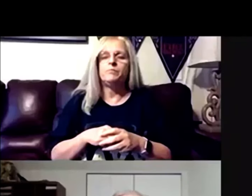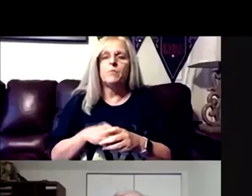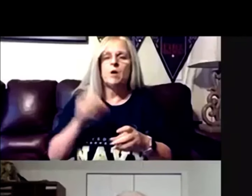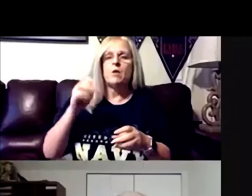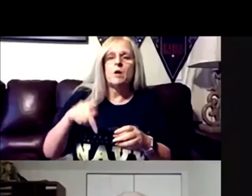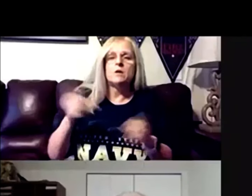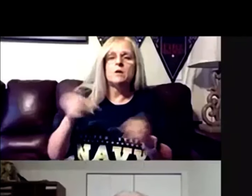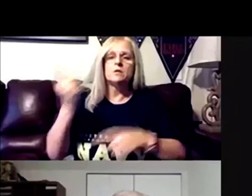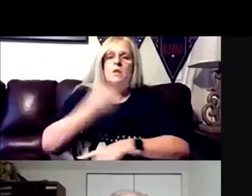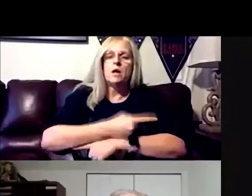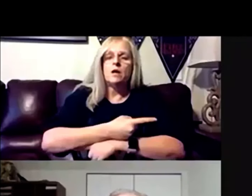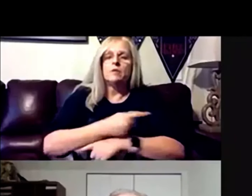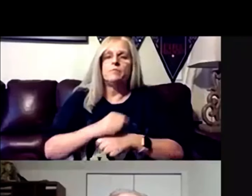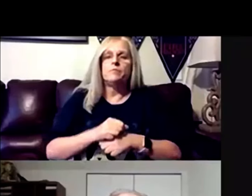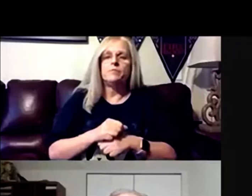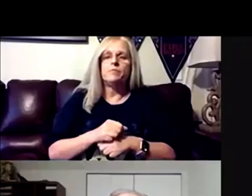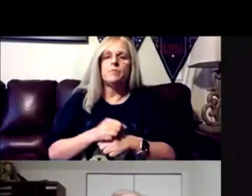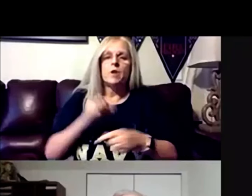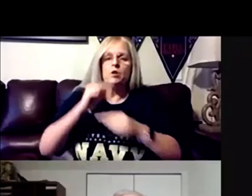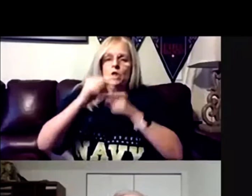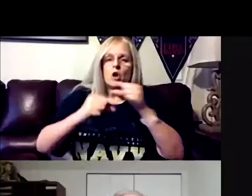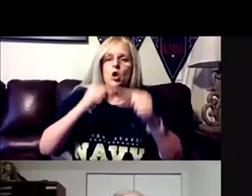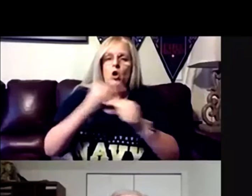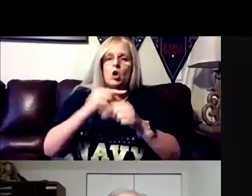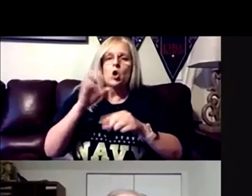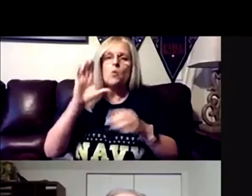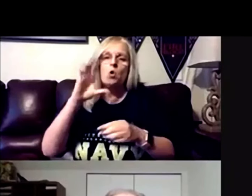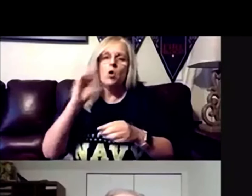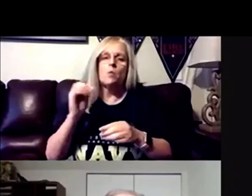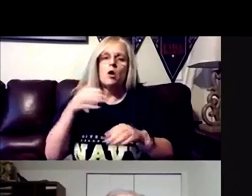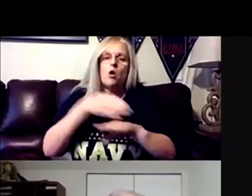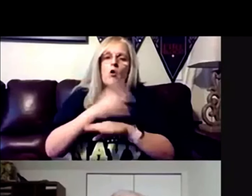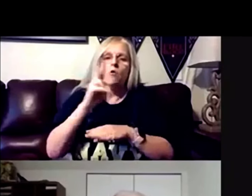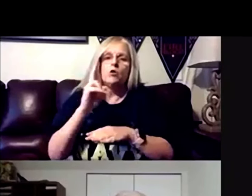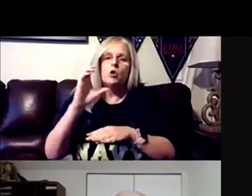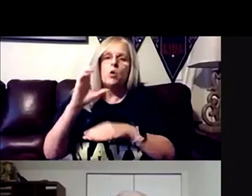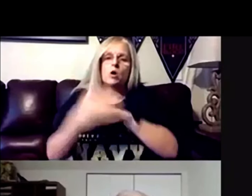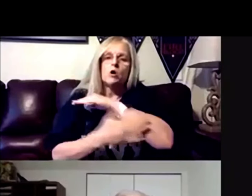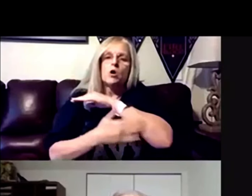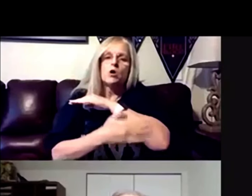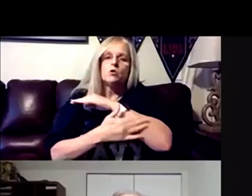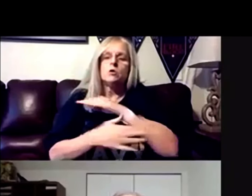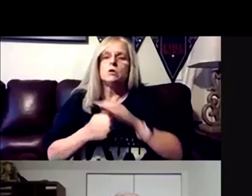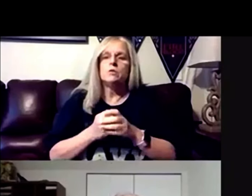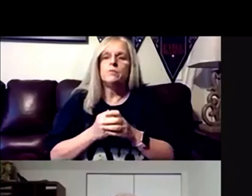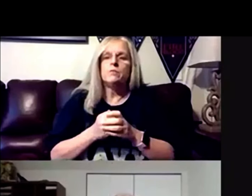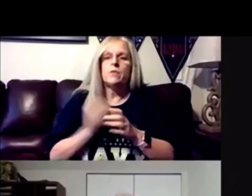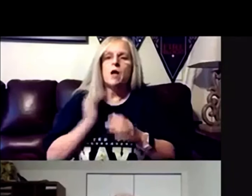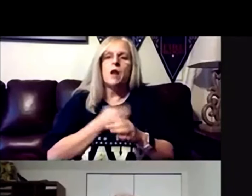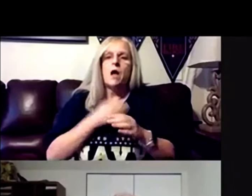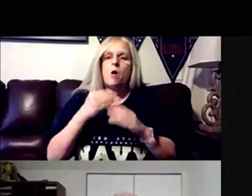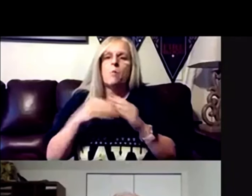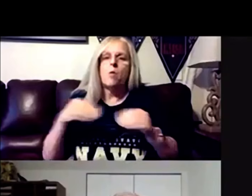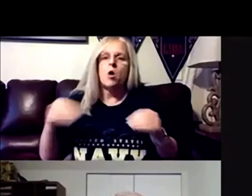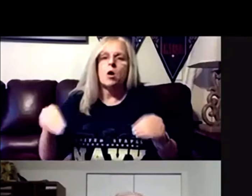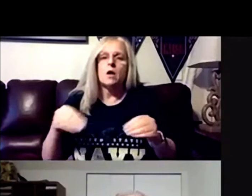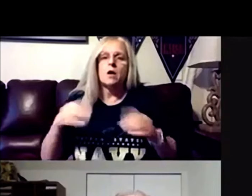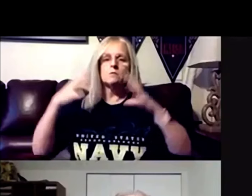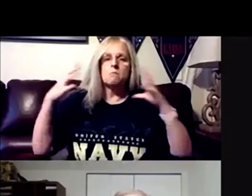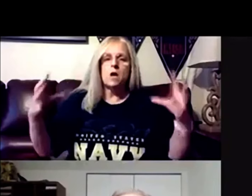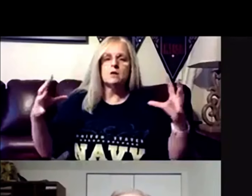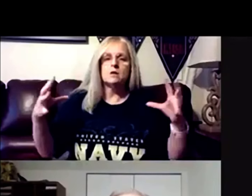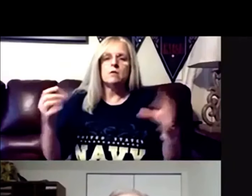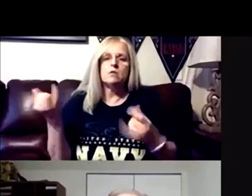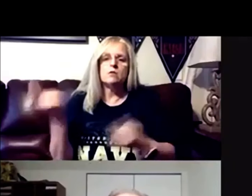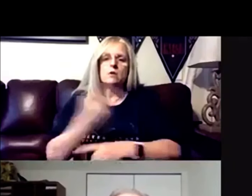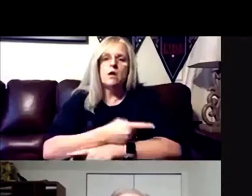ONPASSIVE today is a global company. They're in over 200 countries, and our market is massive. Today,